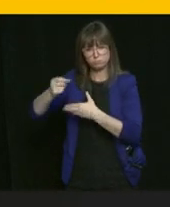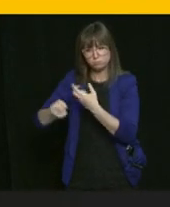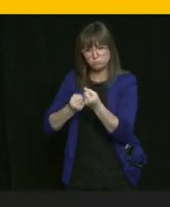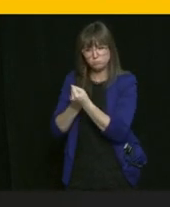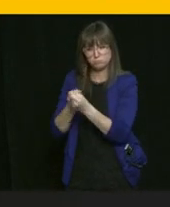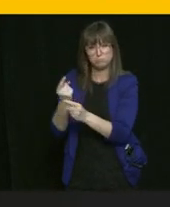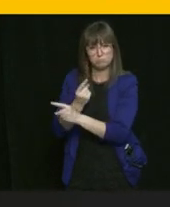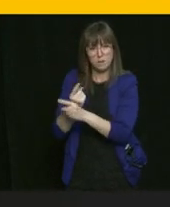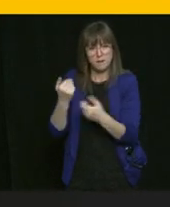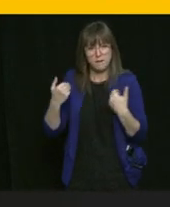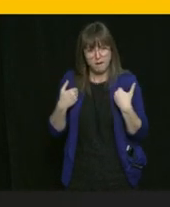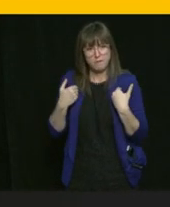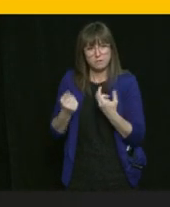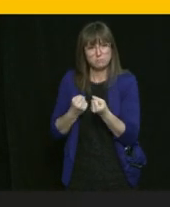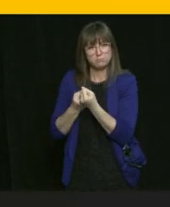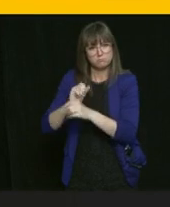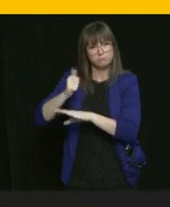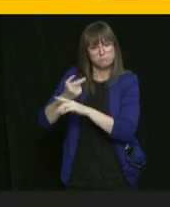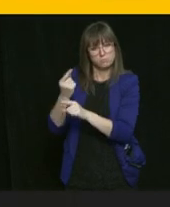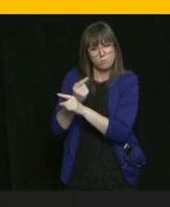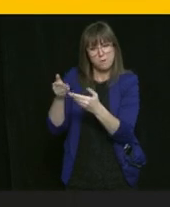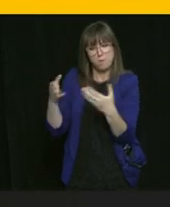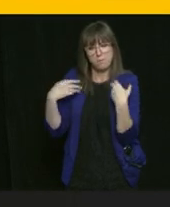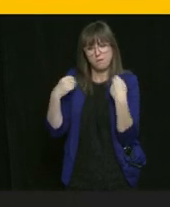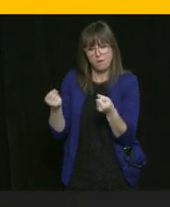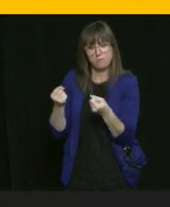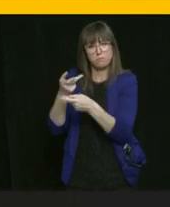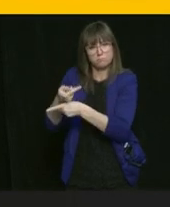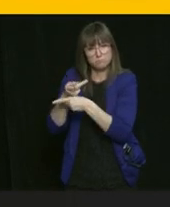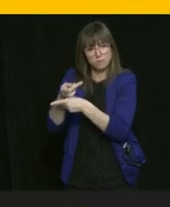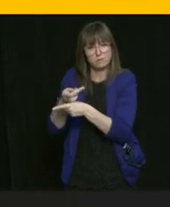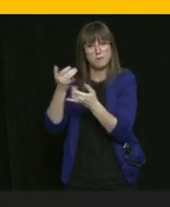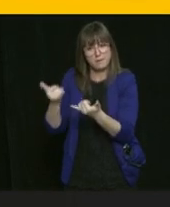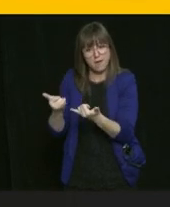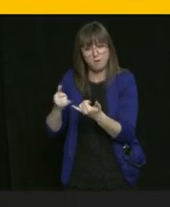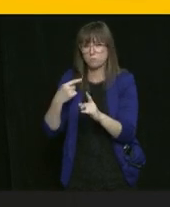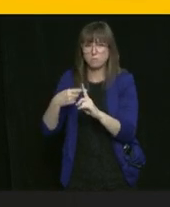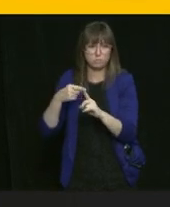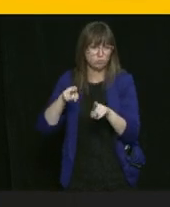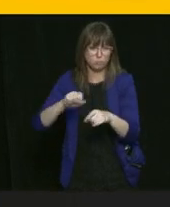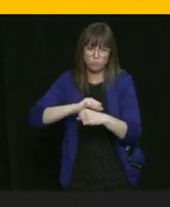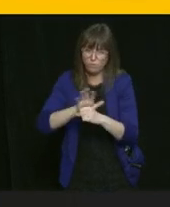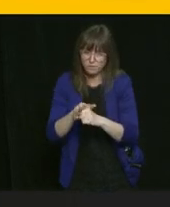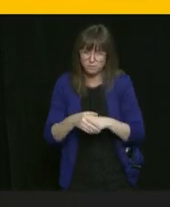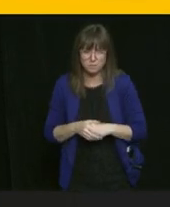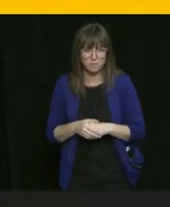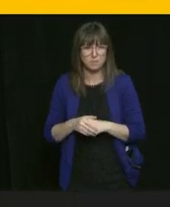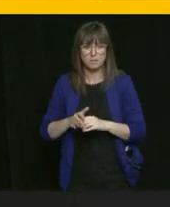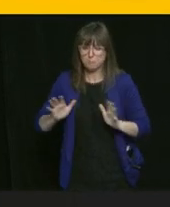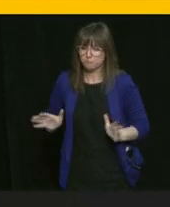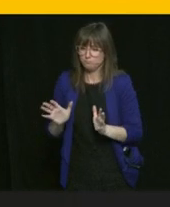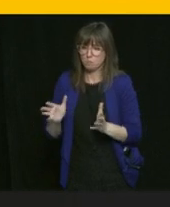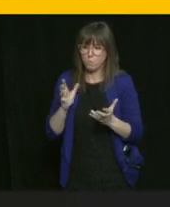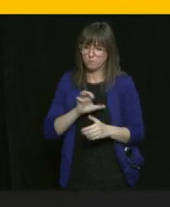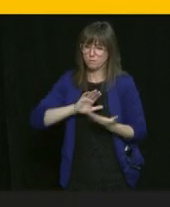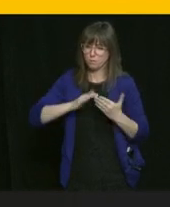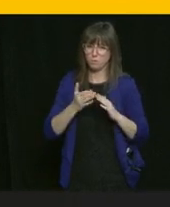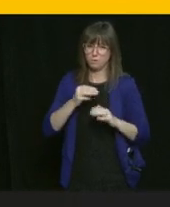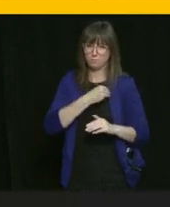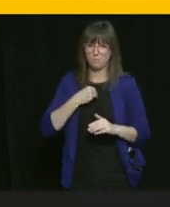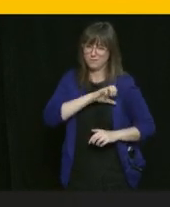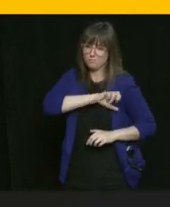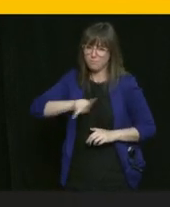Public health precautions are taken during this time at all times. We are working together to get the community members back home quickly